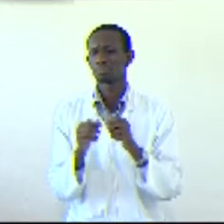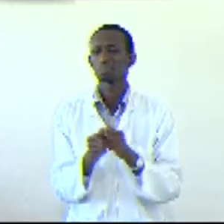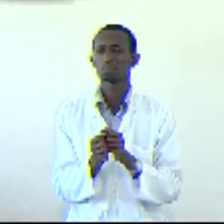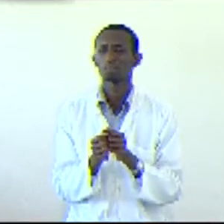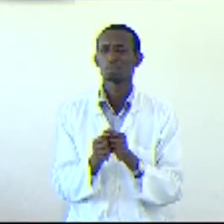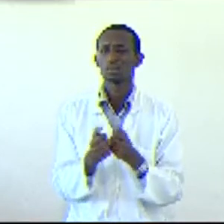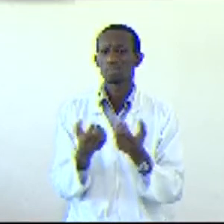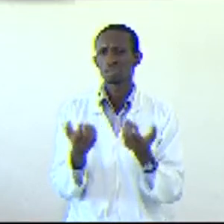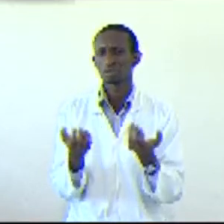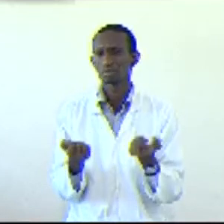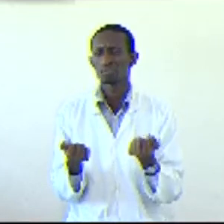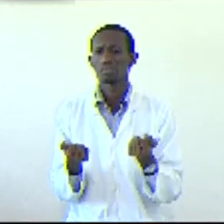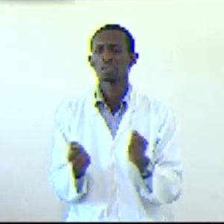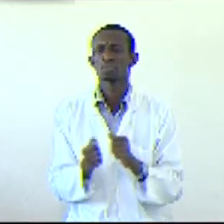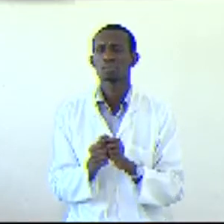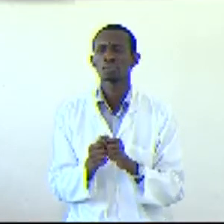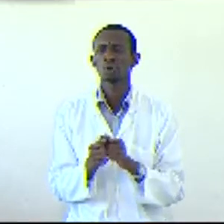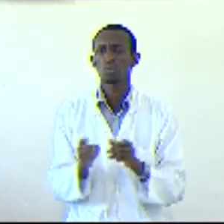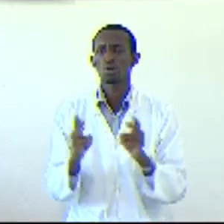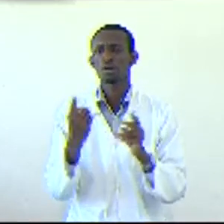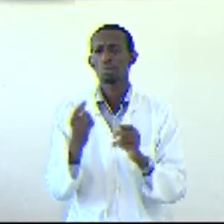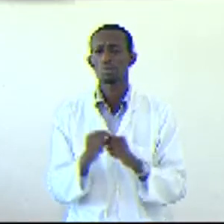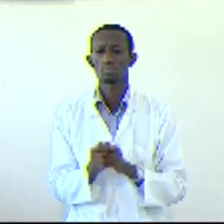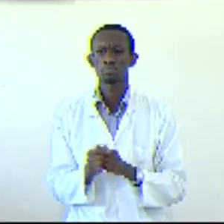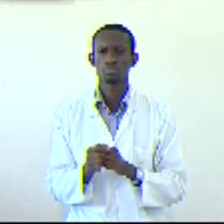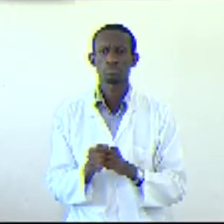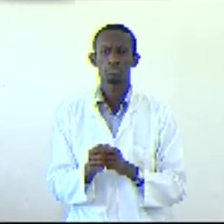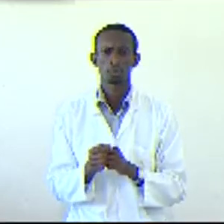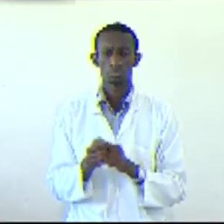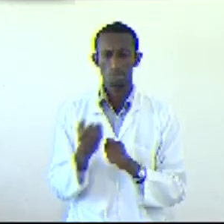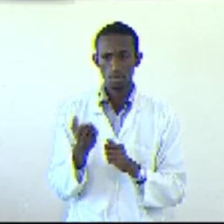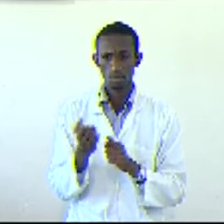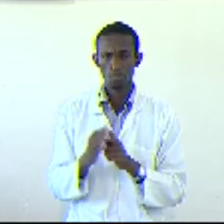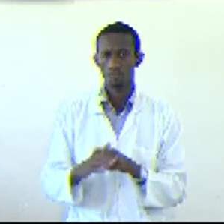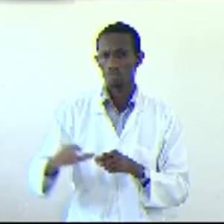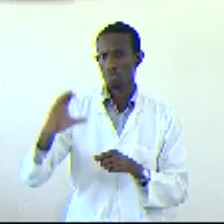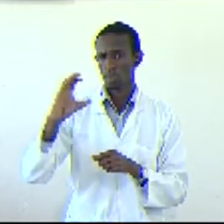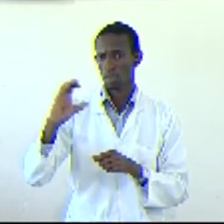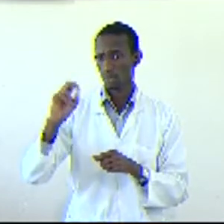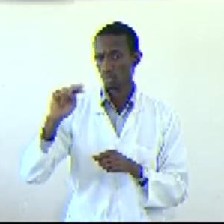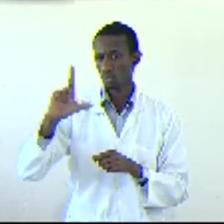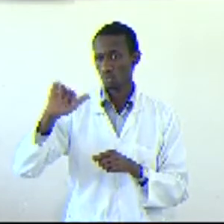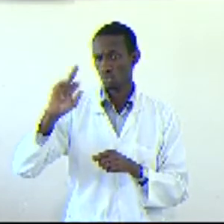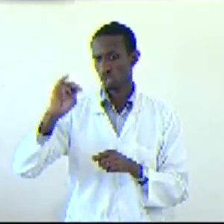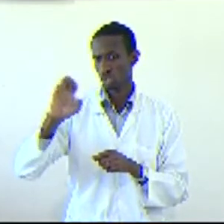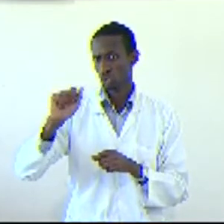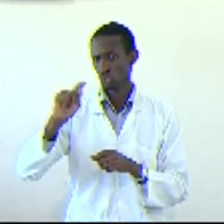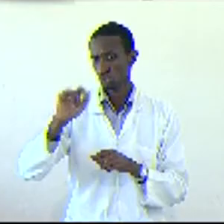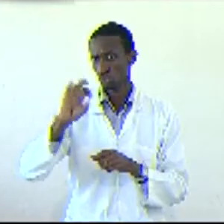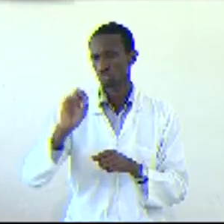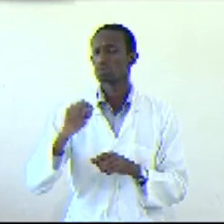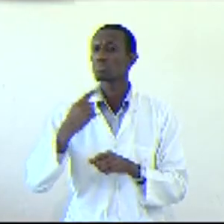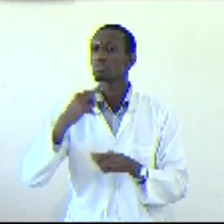same velocity after the collision. The collision means the interaction,